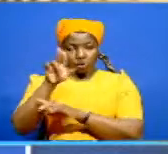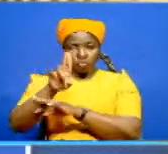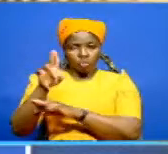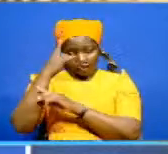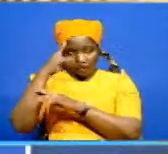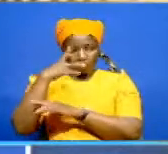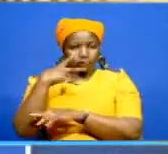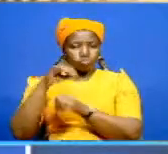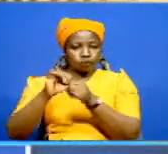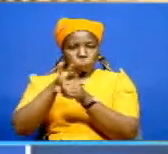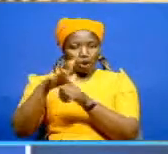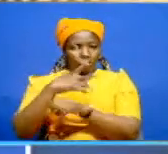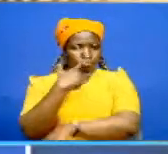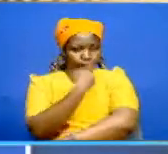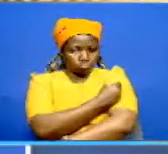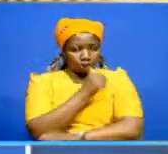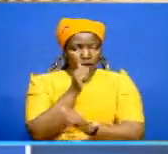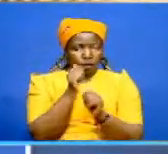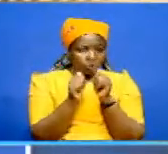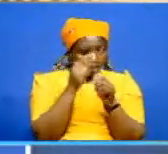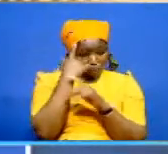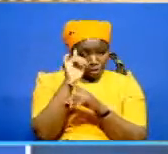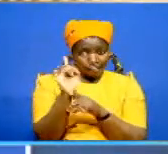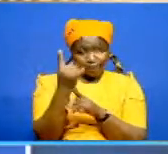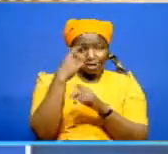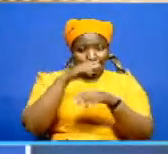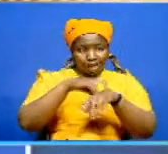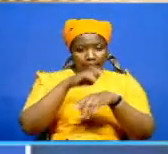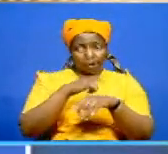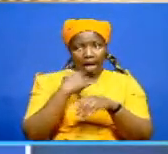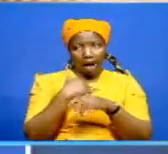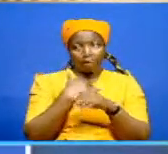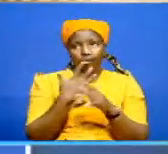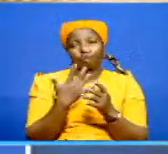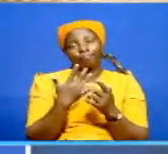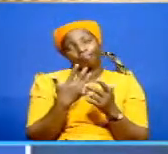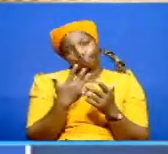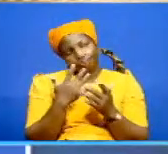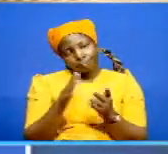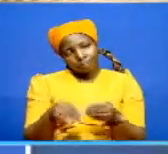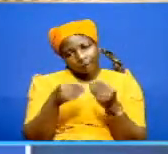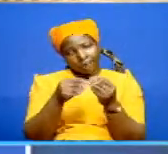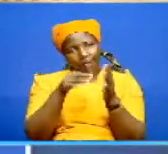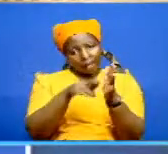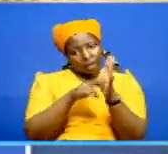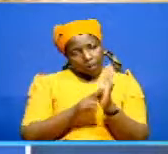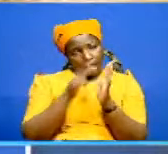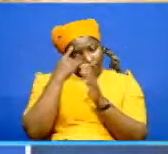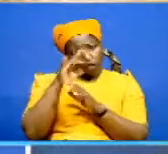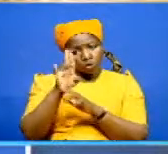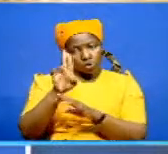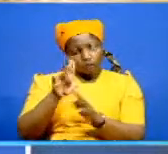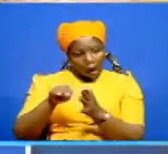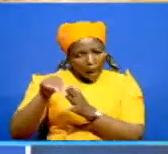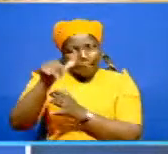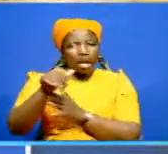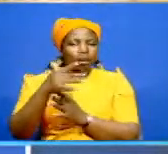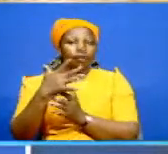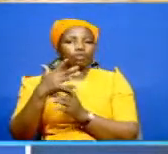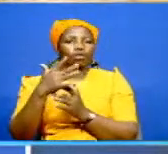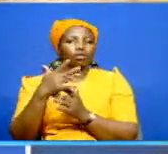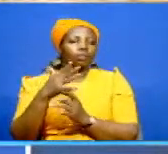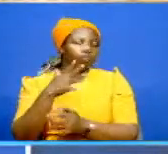COVID-19 vaccines, which for the first time place a requirement of the deployment of vaccines to the